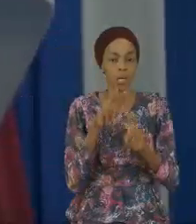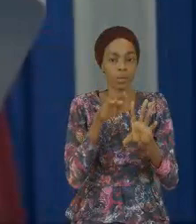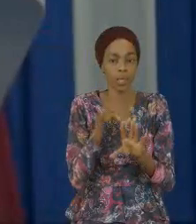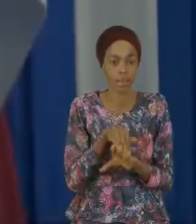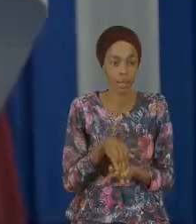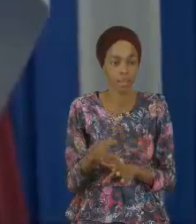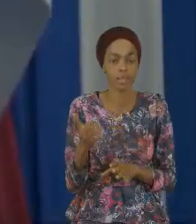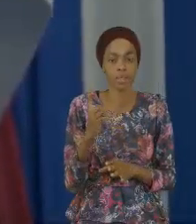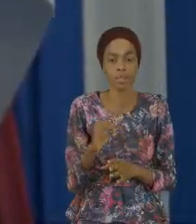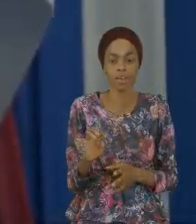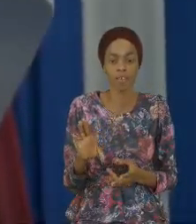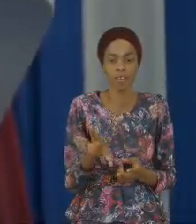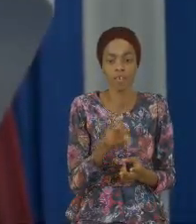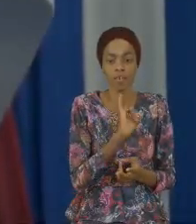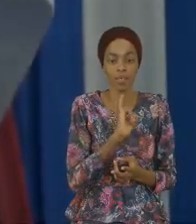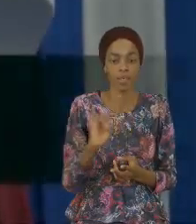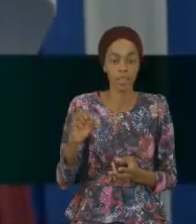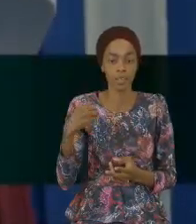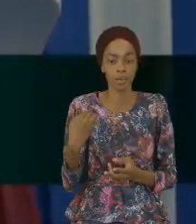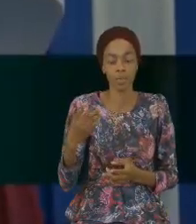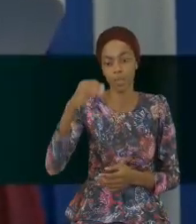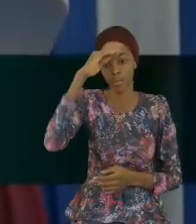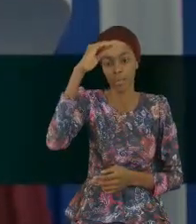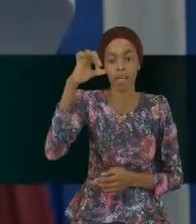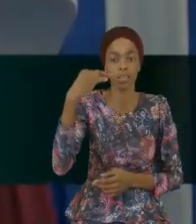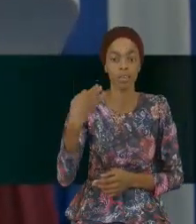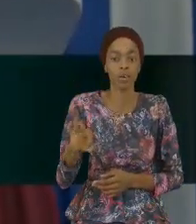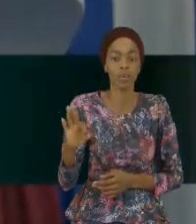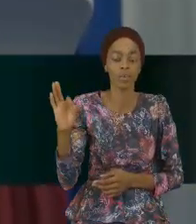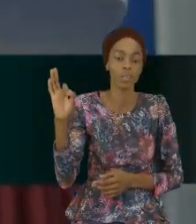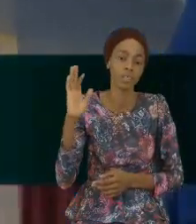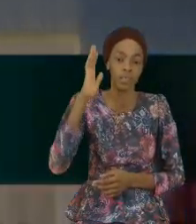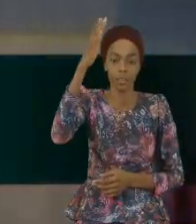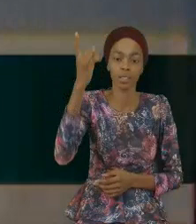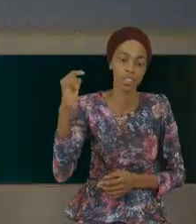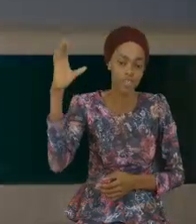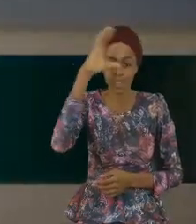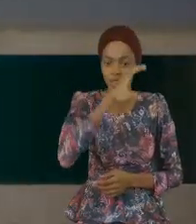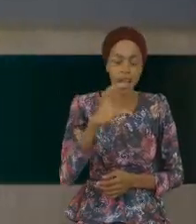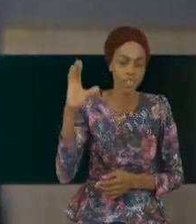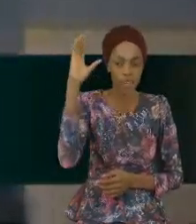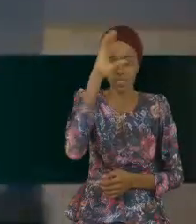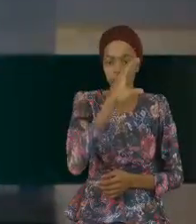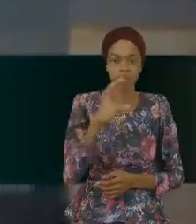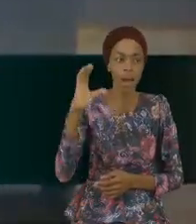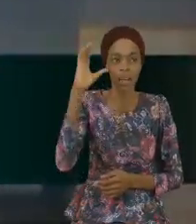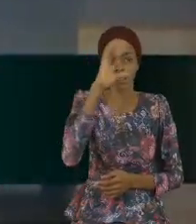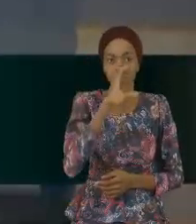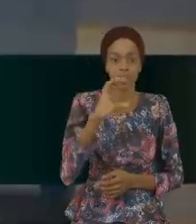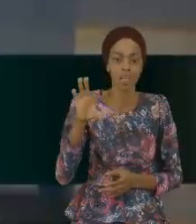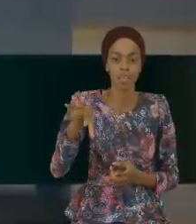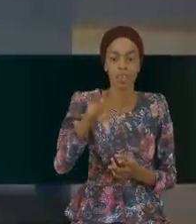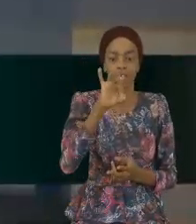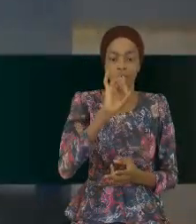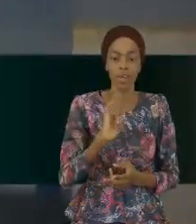the findings of a man of destiny. Findings of a man of destiny.